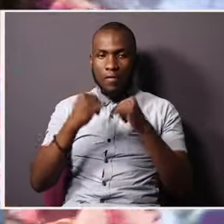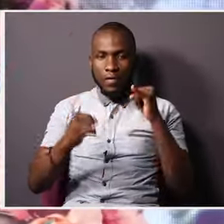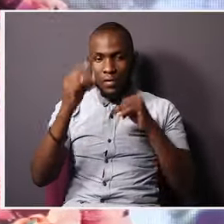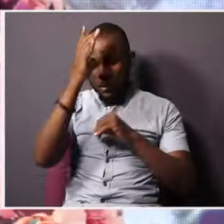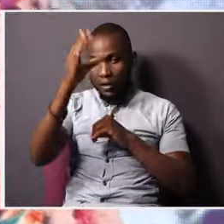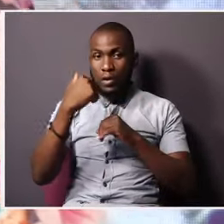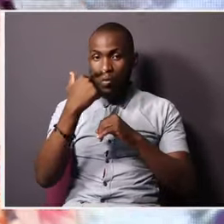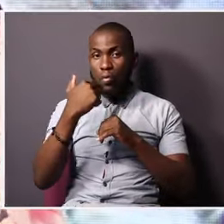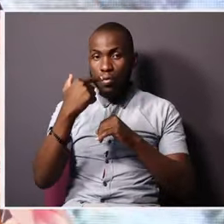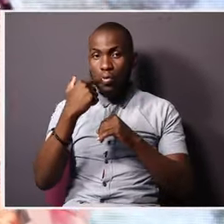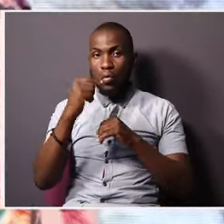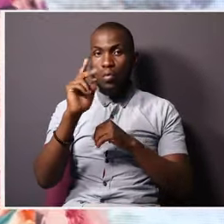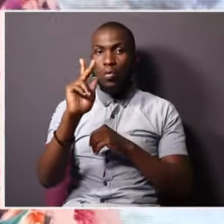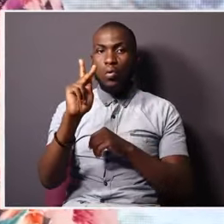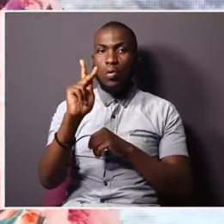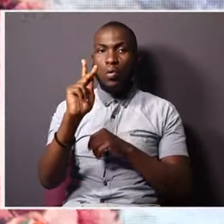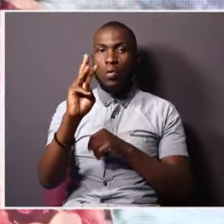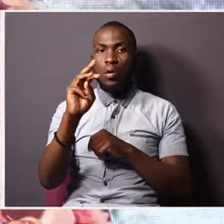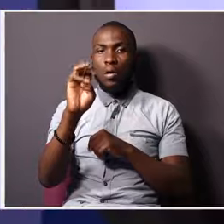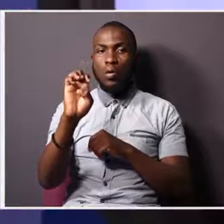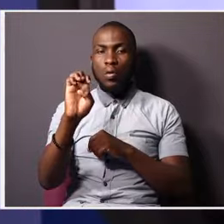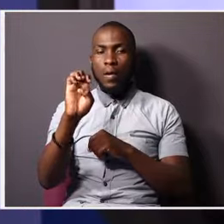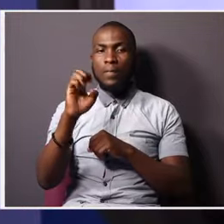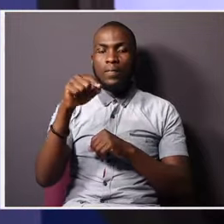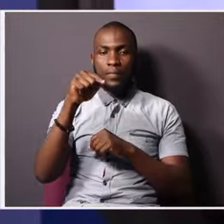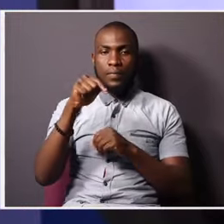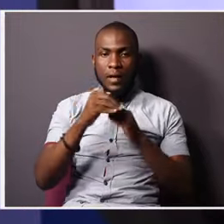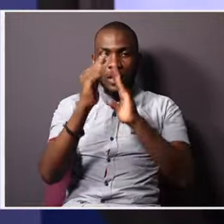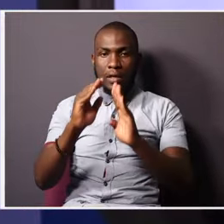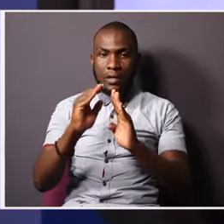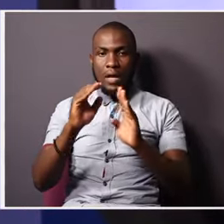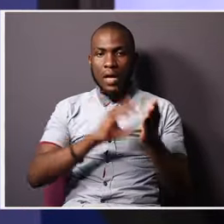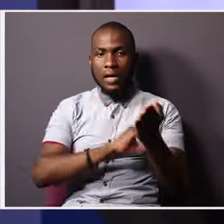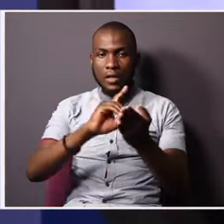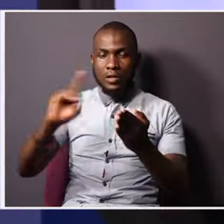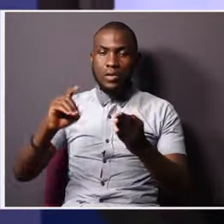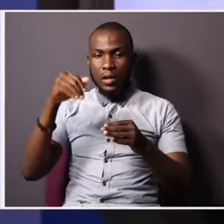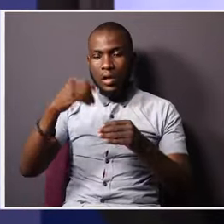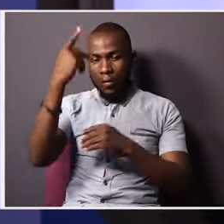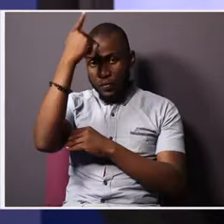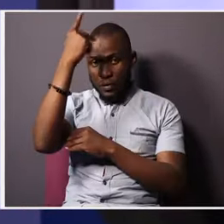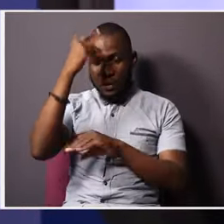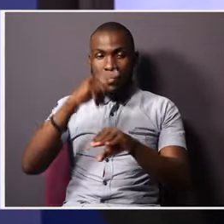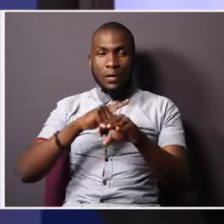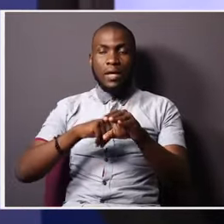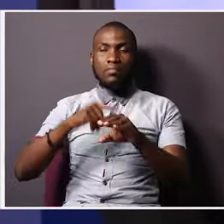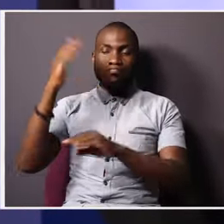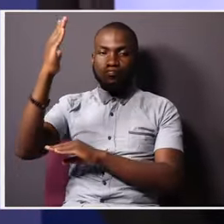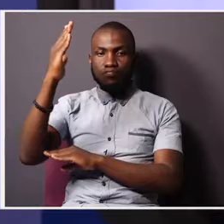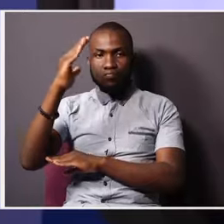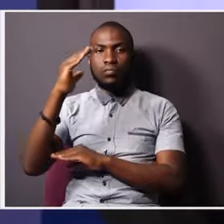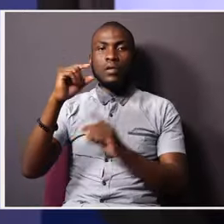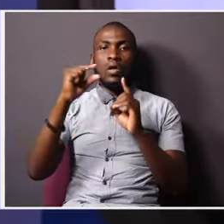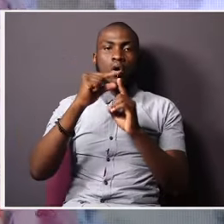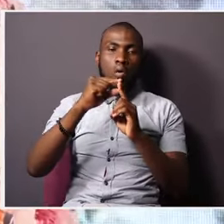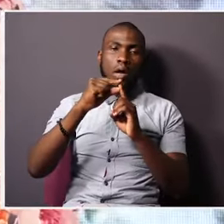very last Sunday is Reverend Kwame Rubadiri. He is the head of digital here at CITAM. And as he brings us the